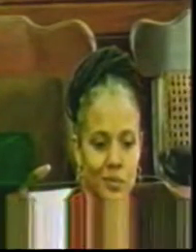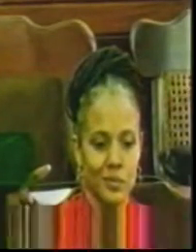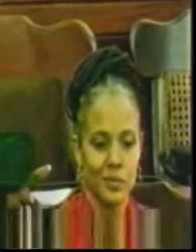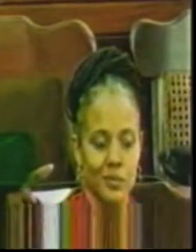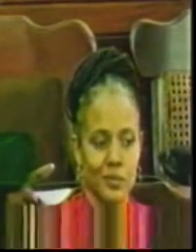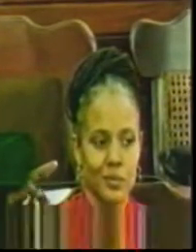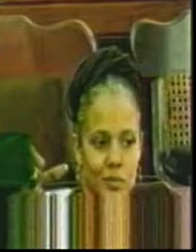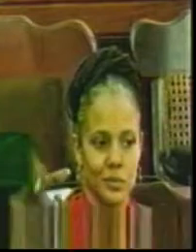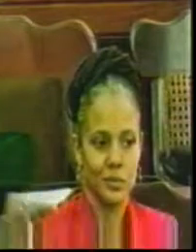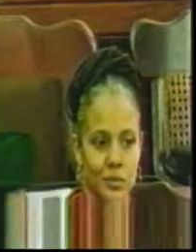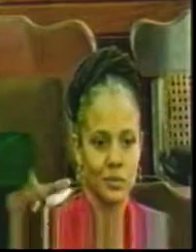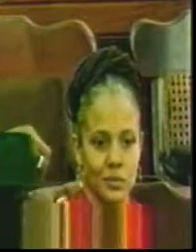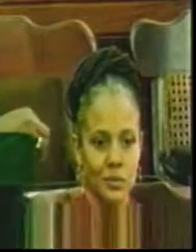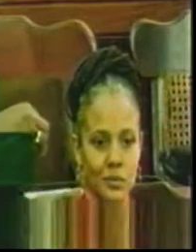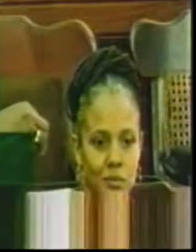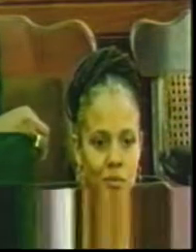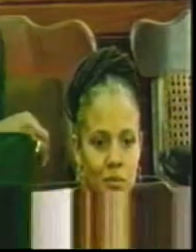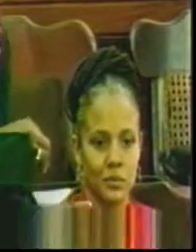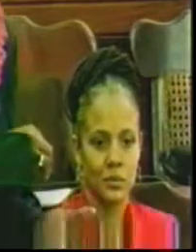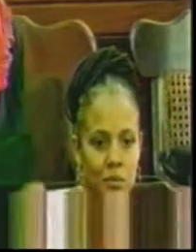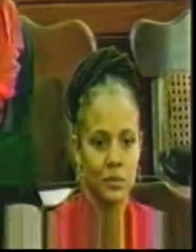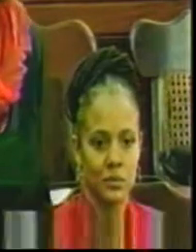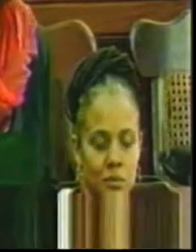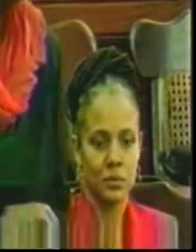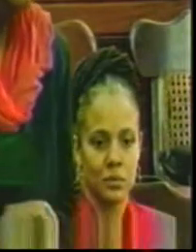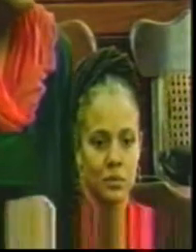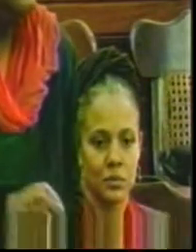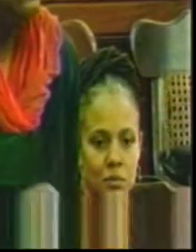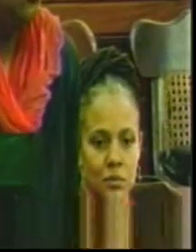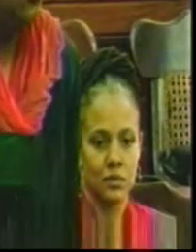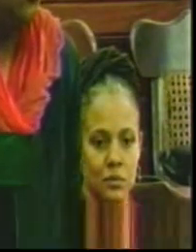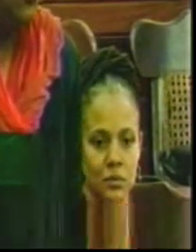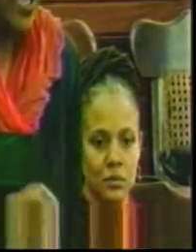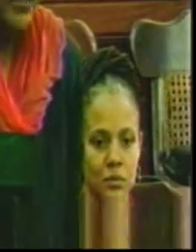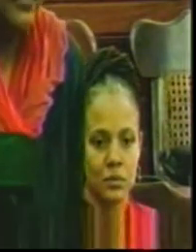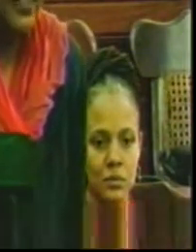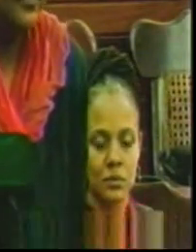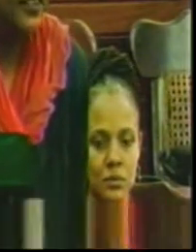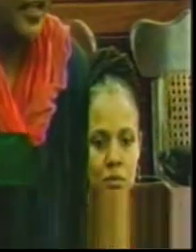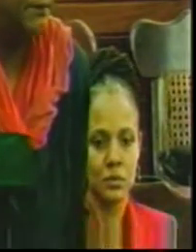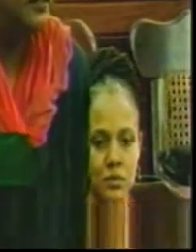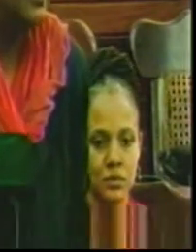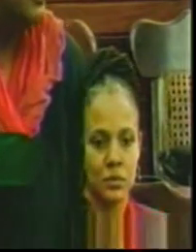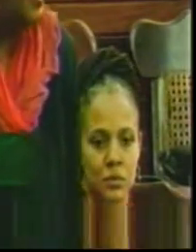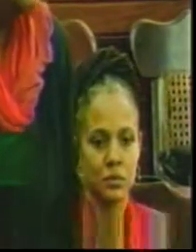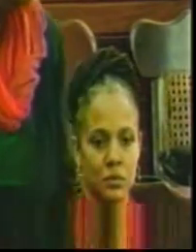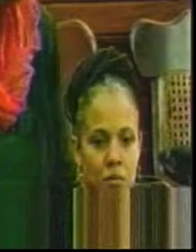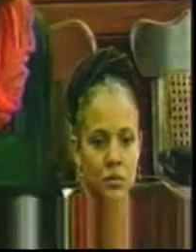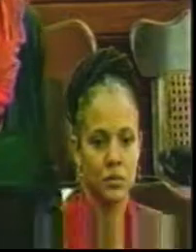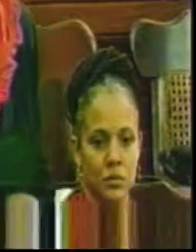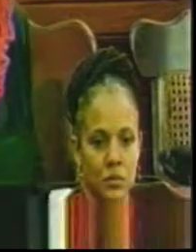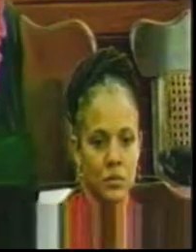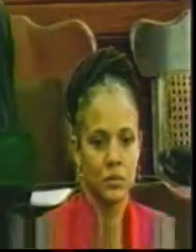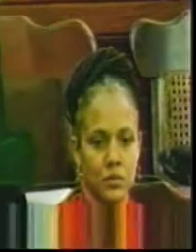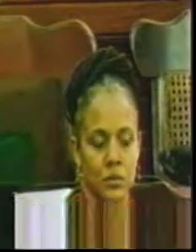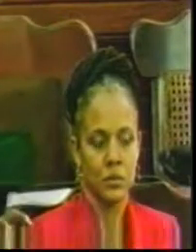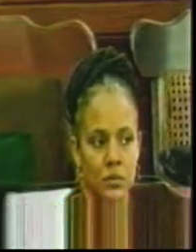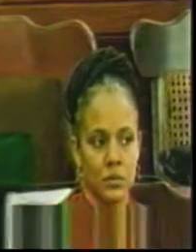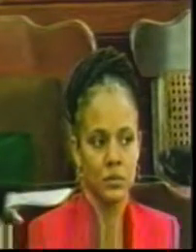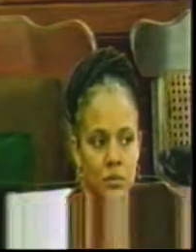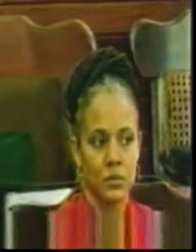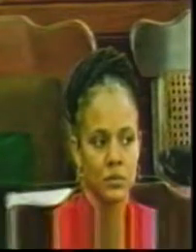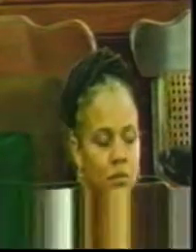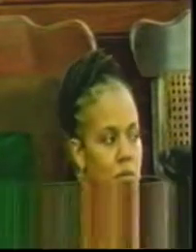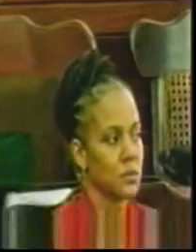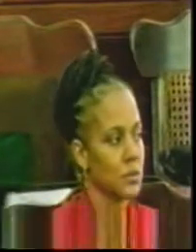CAF, no capital, no access to capital has been unlocked